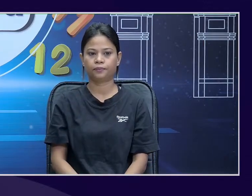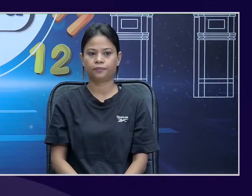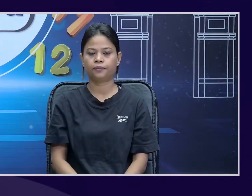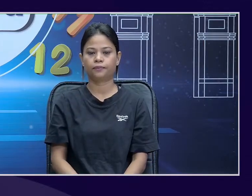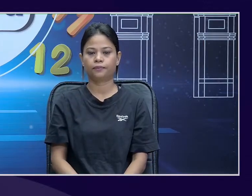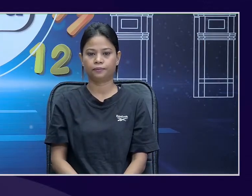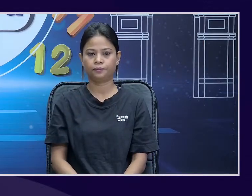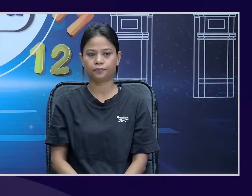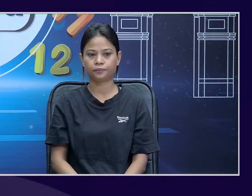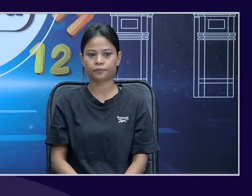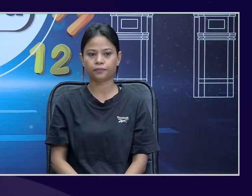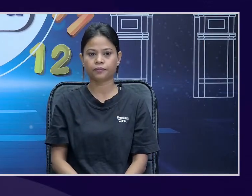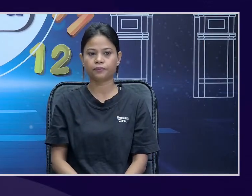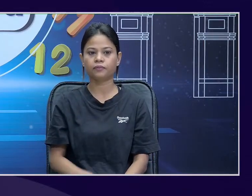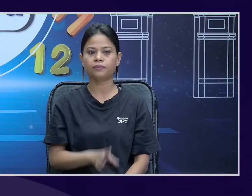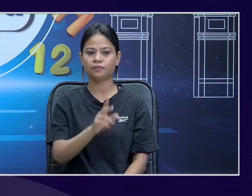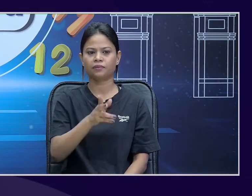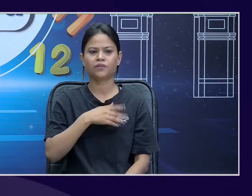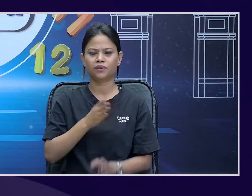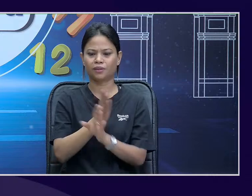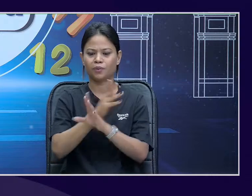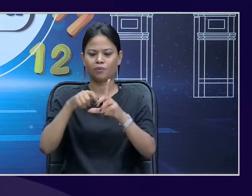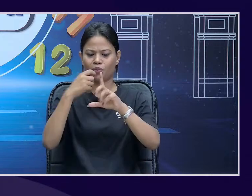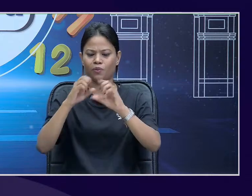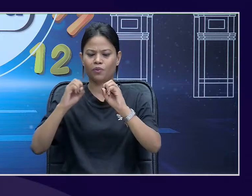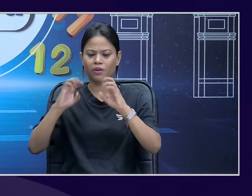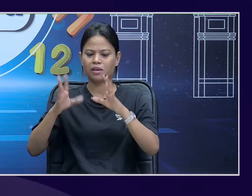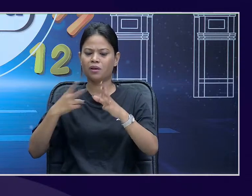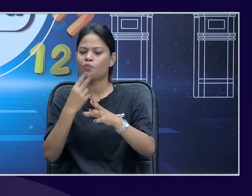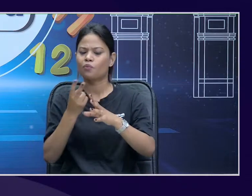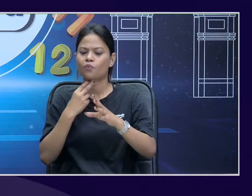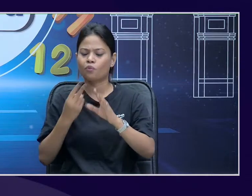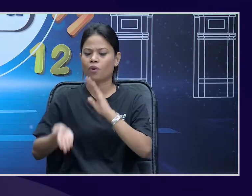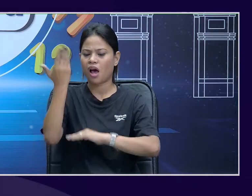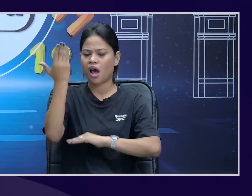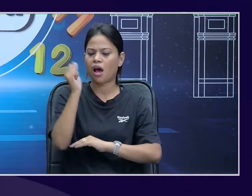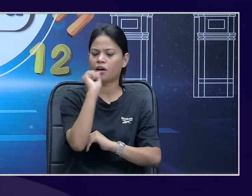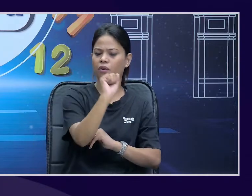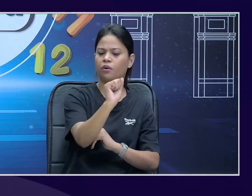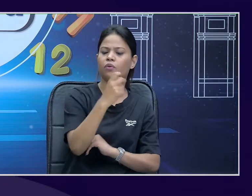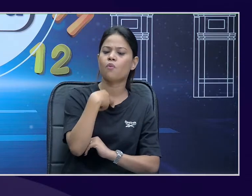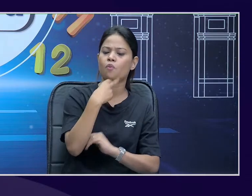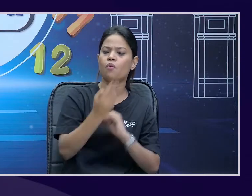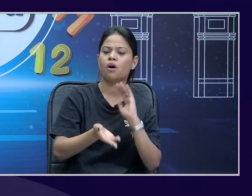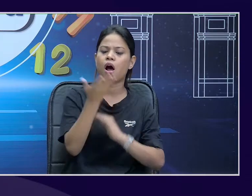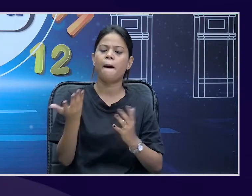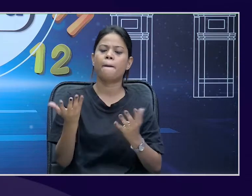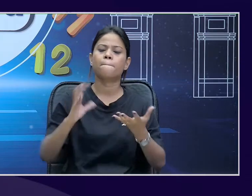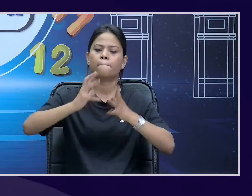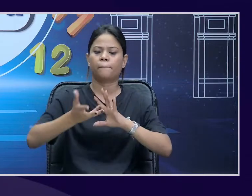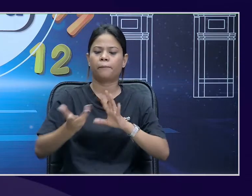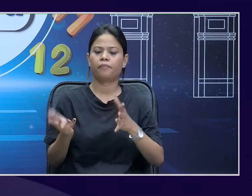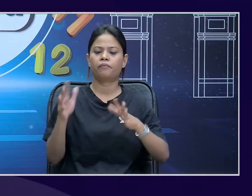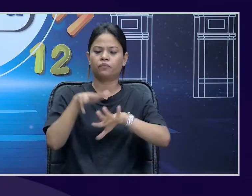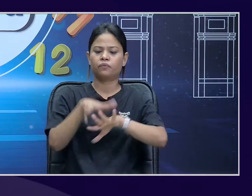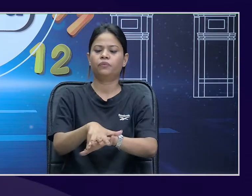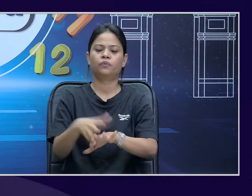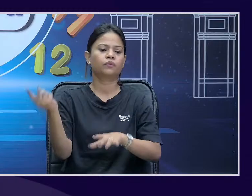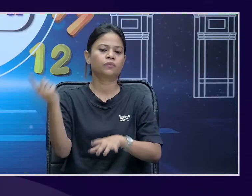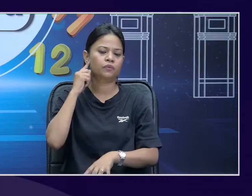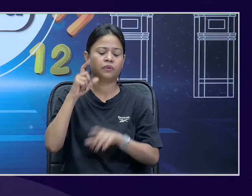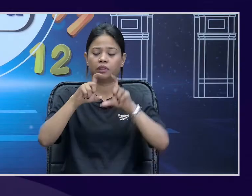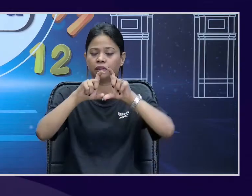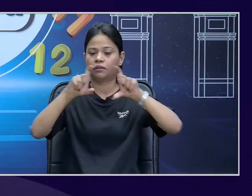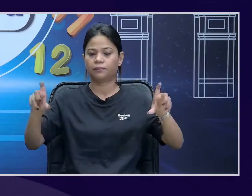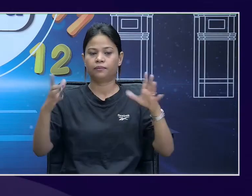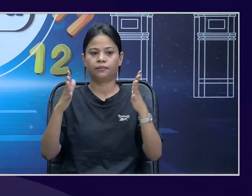Yes, ma'am. Ma'am, actually, we were not able to hear you properly during the video. Could you please repeat what you just said? Because okay, I will